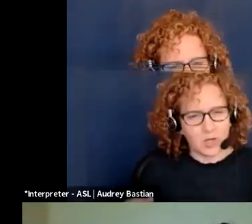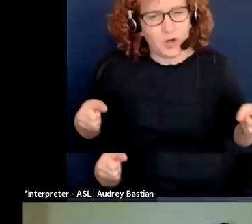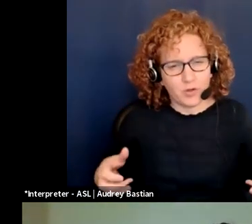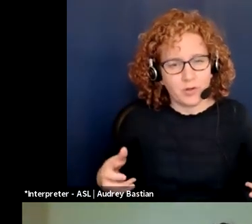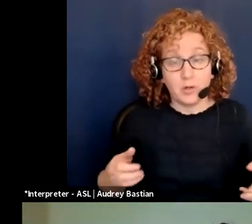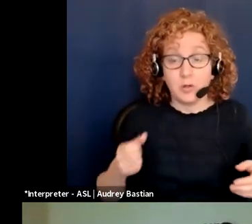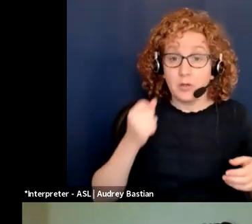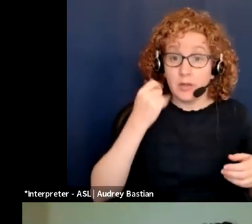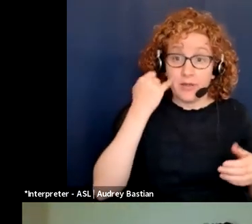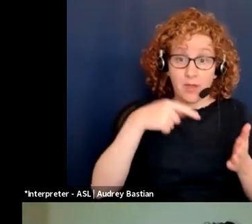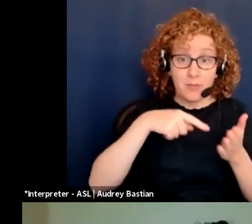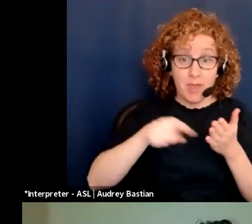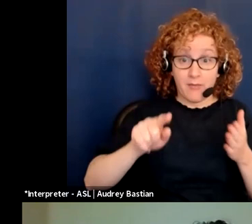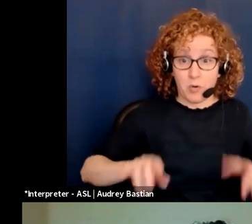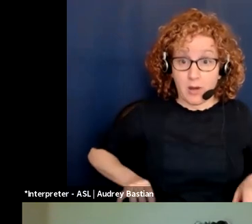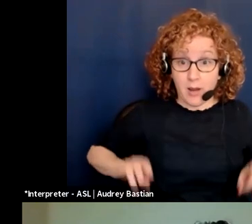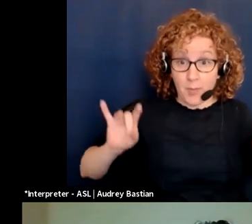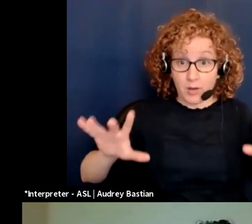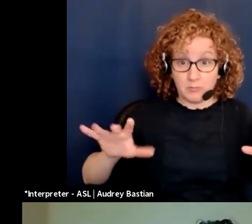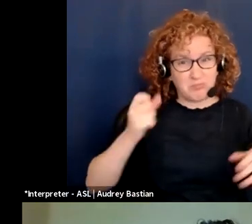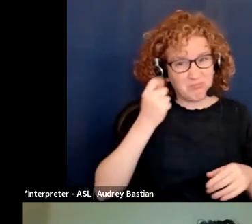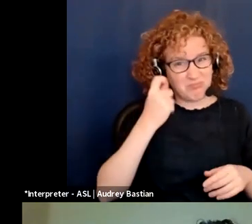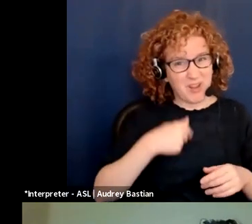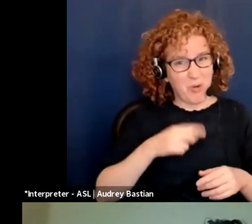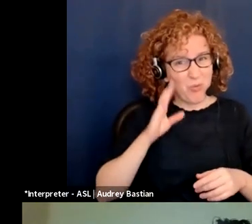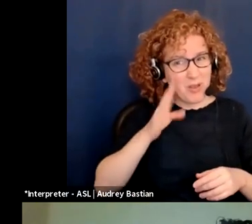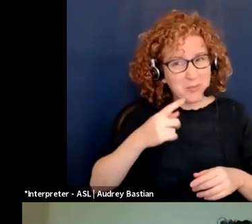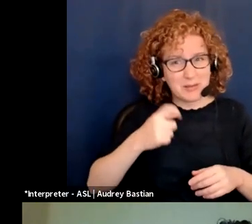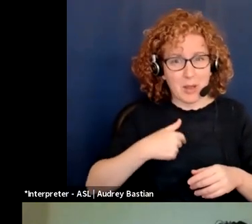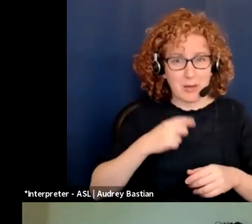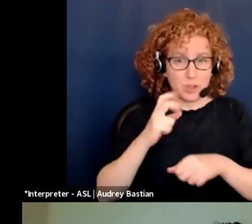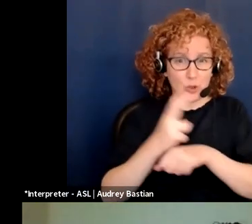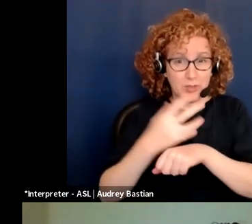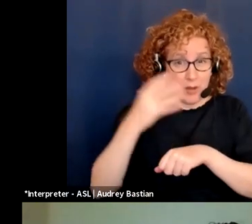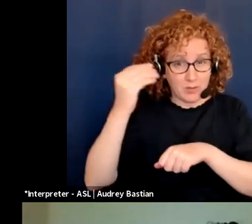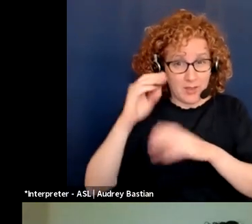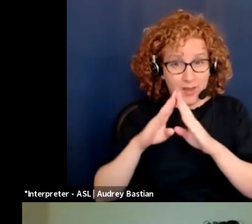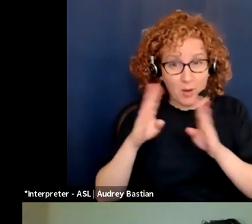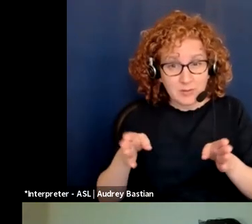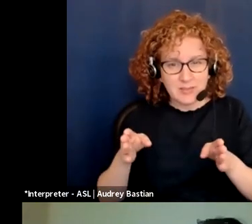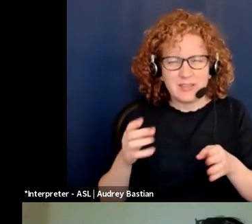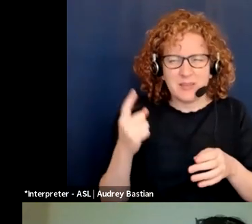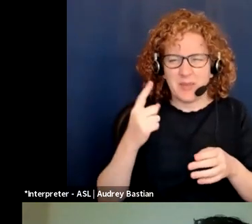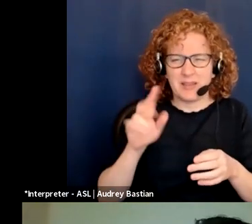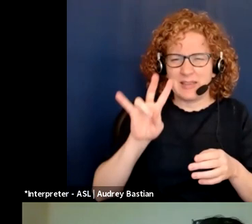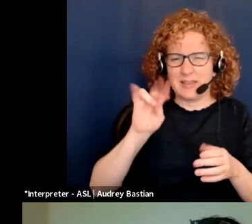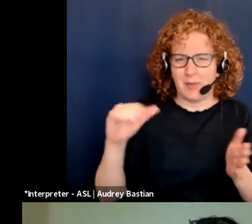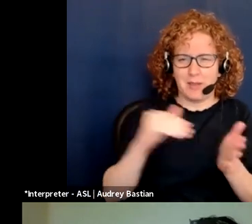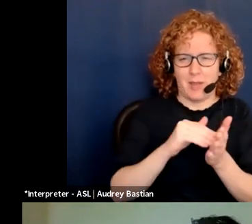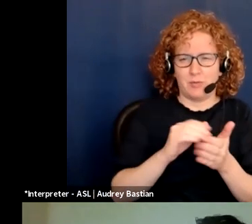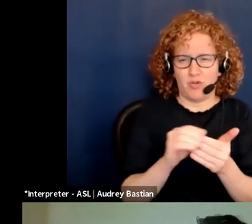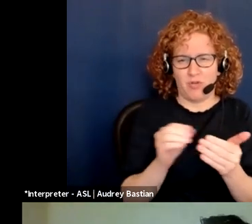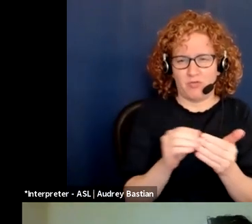if I had to pay for it out of pocket, and I would because I was going to use it outside the house, it would have been something like